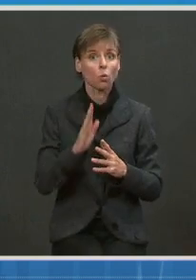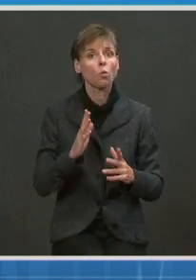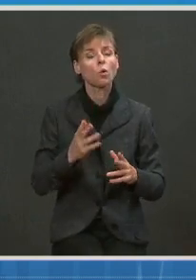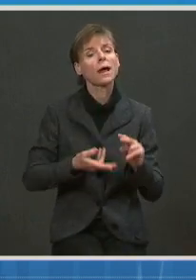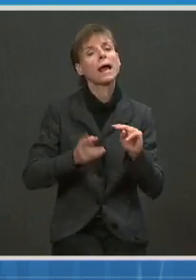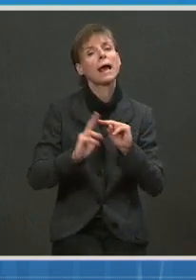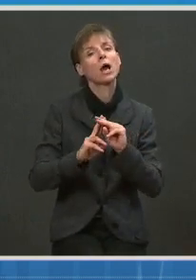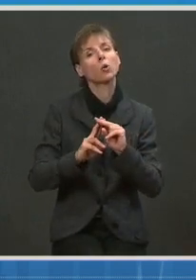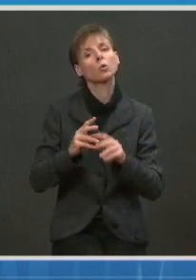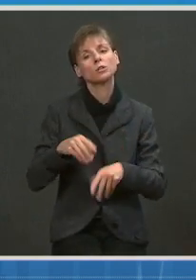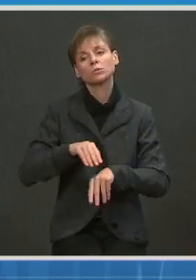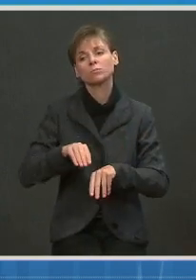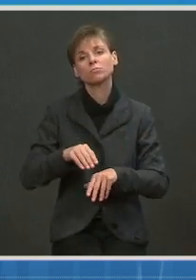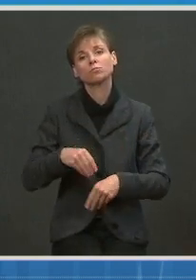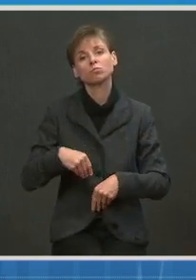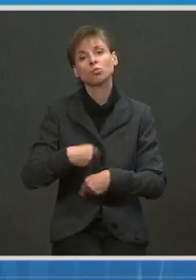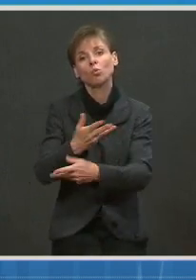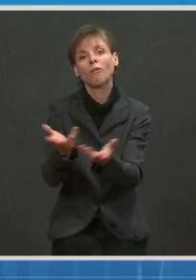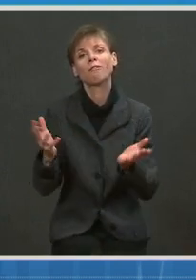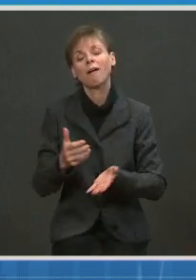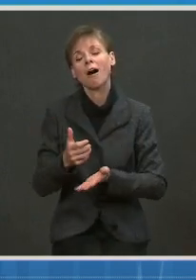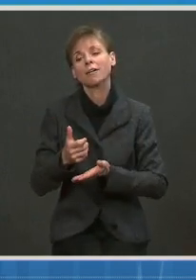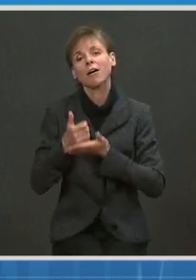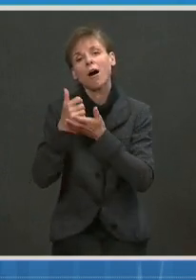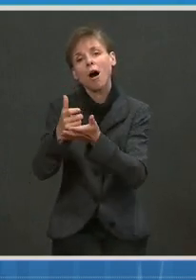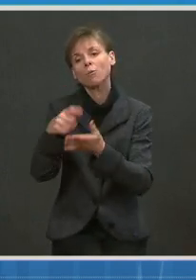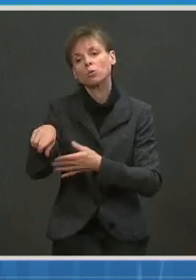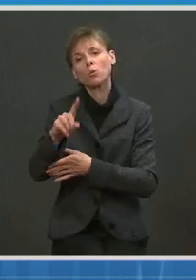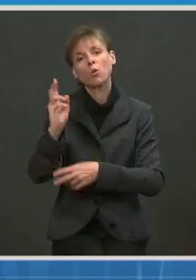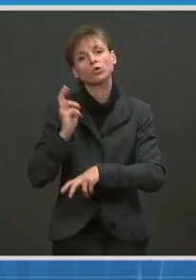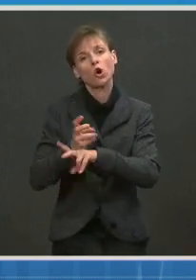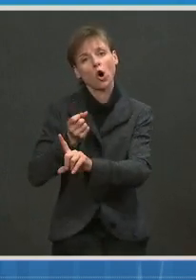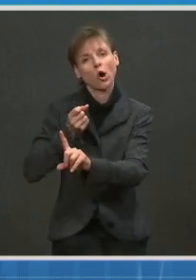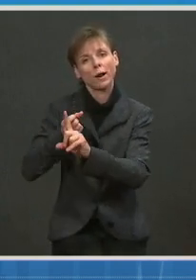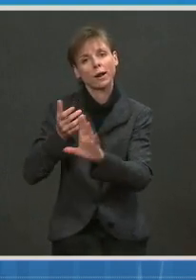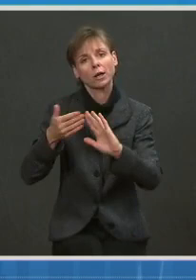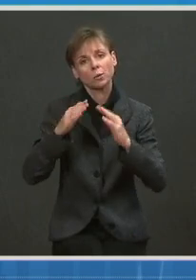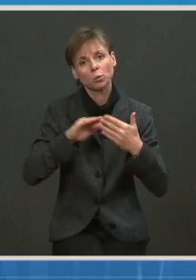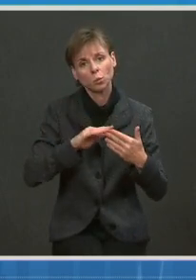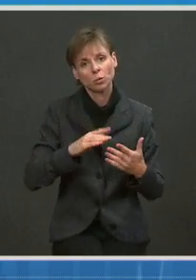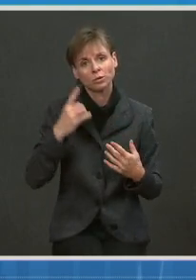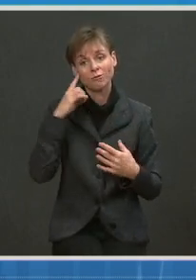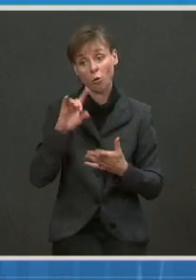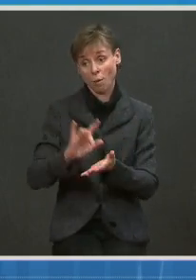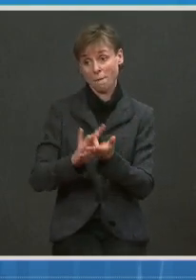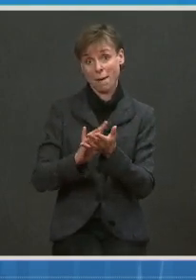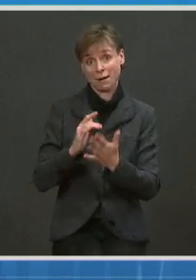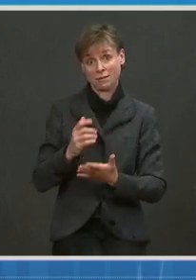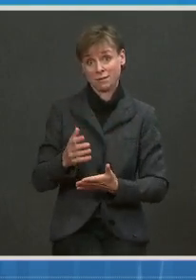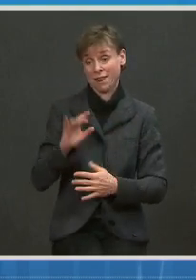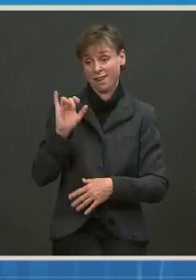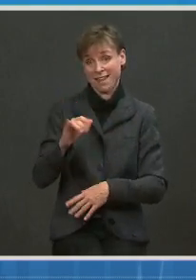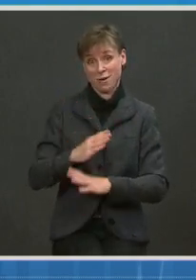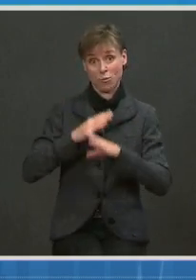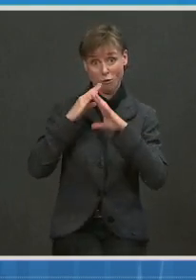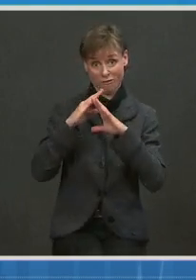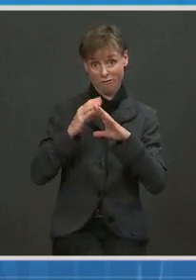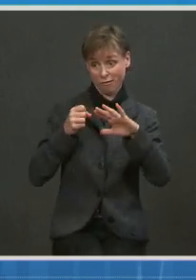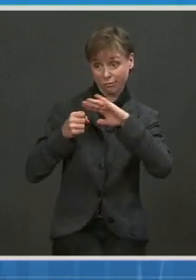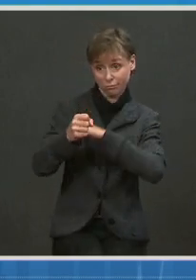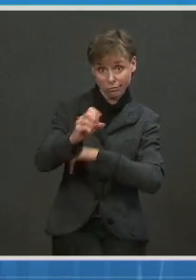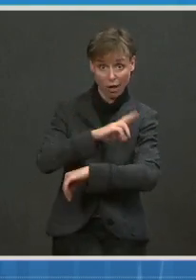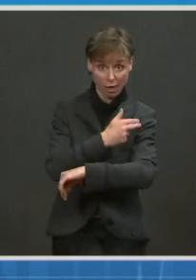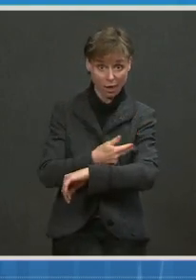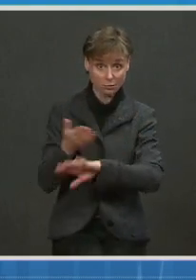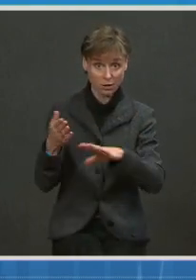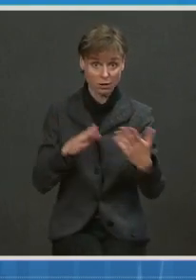communities, really increasing the use and administration of the monoclonal antibody therapies, preventing hospitalization and death. This